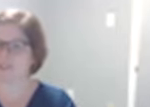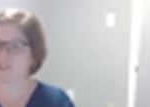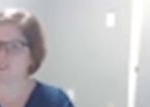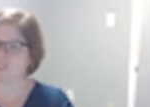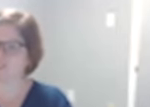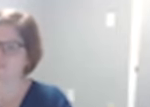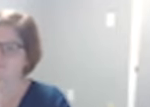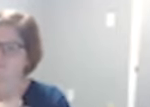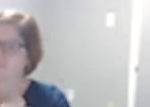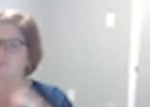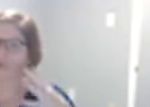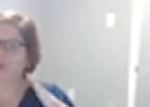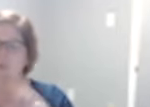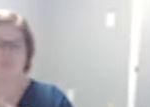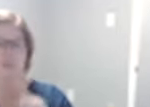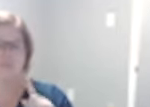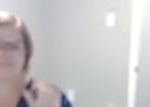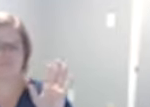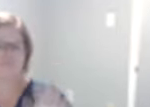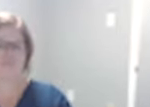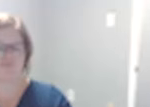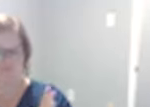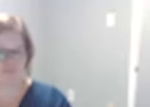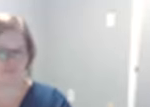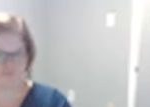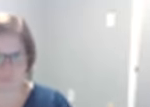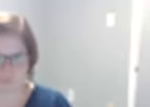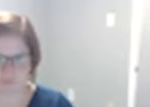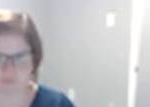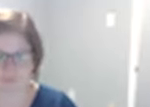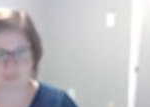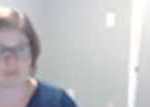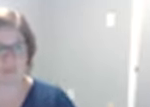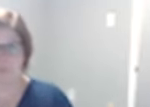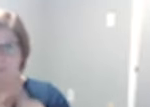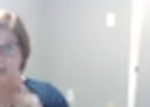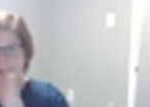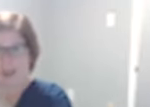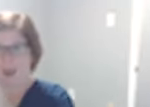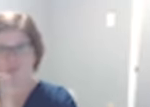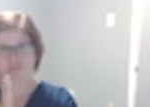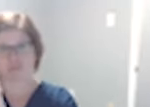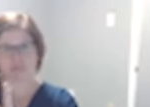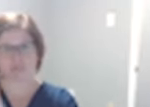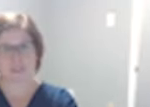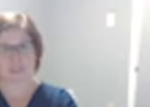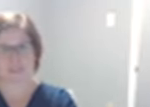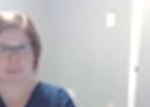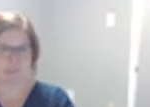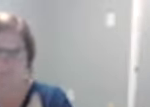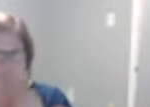it. And outside of that, I don't know, because I've never been outside. And even if as a